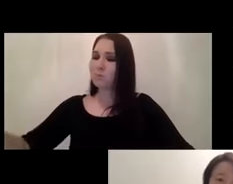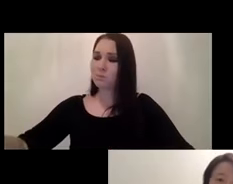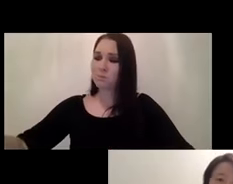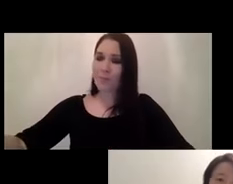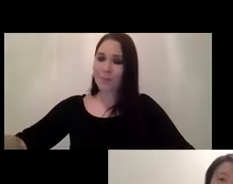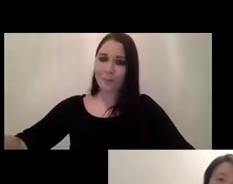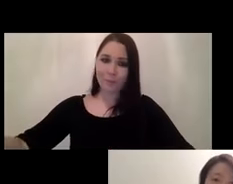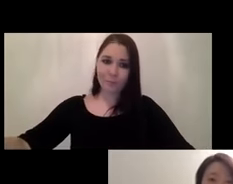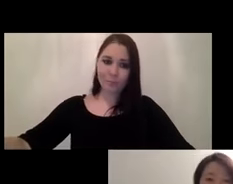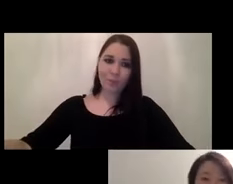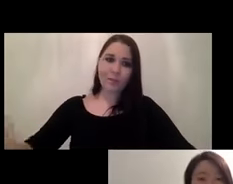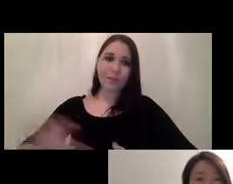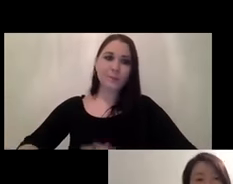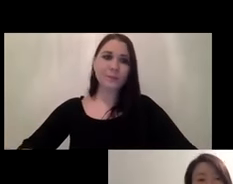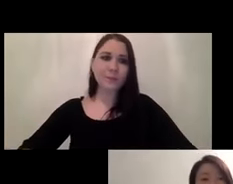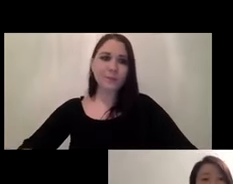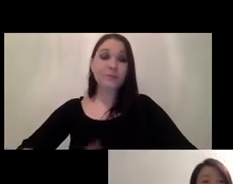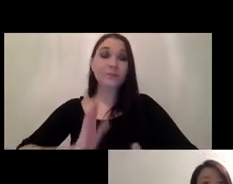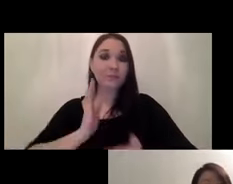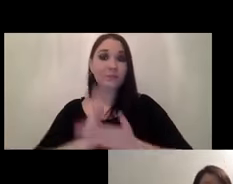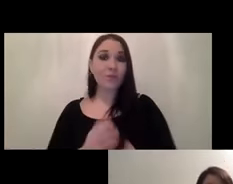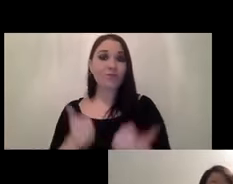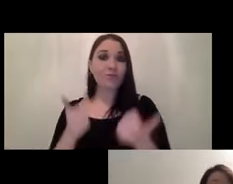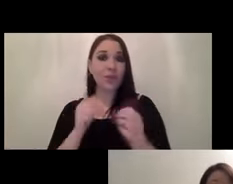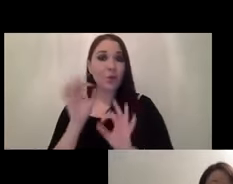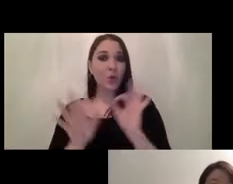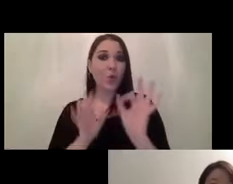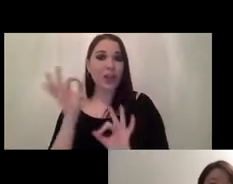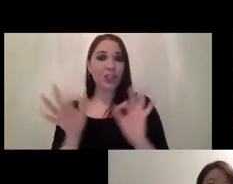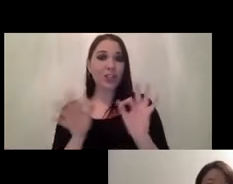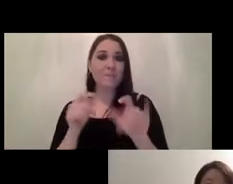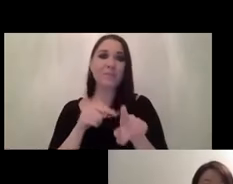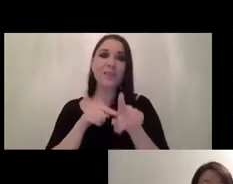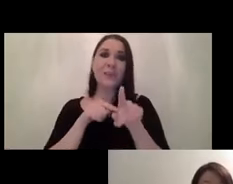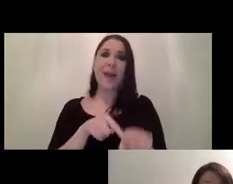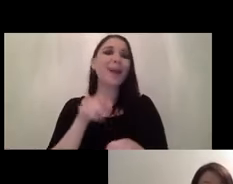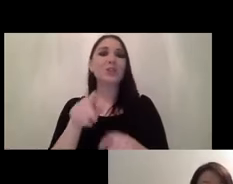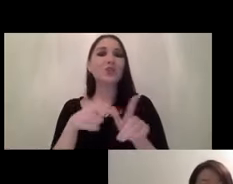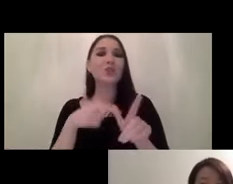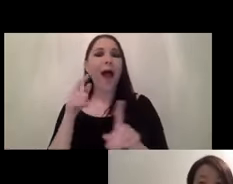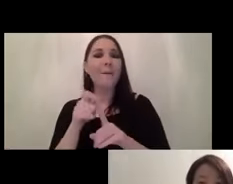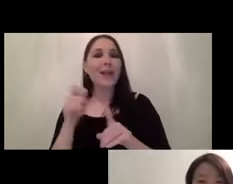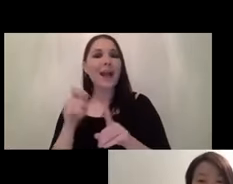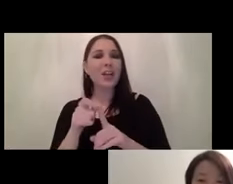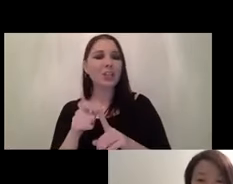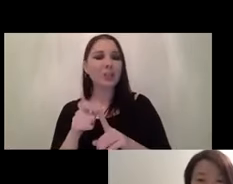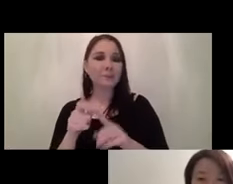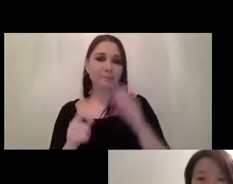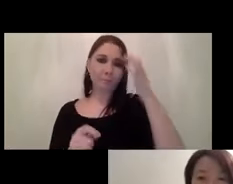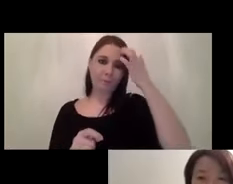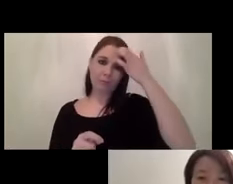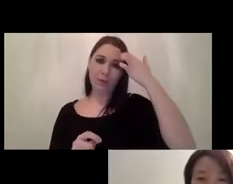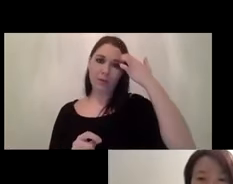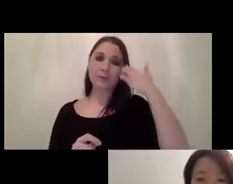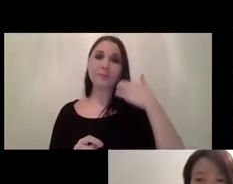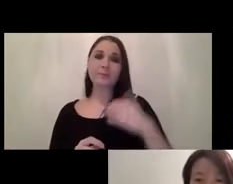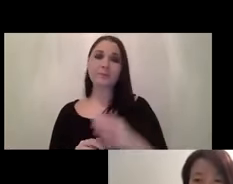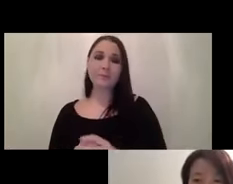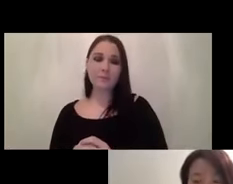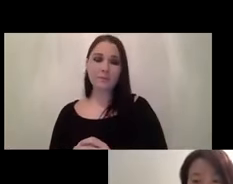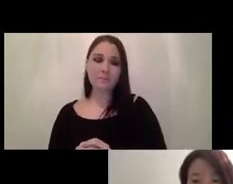again depends on your application. For instance, stereo cameras, which is actually the